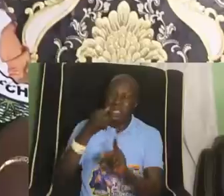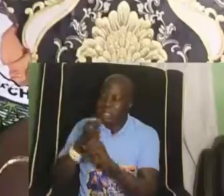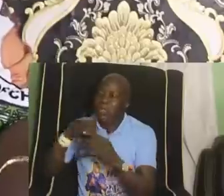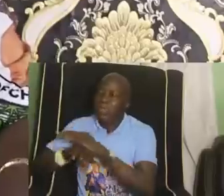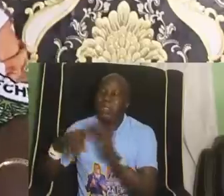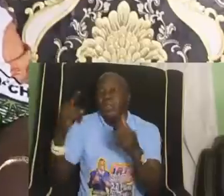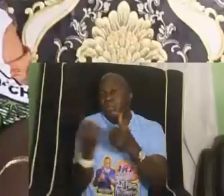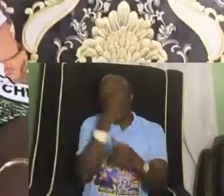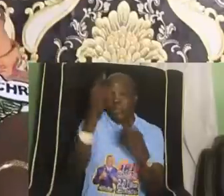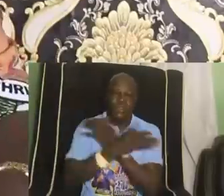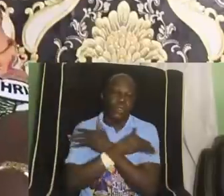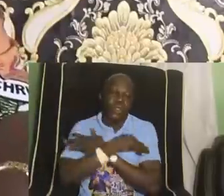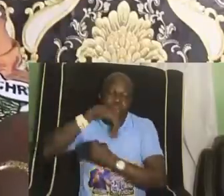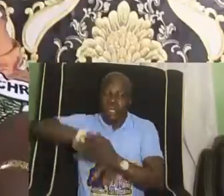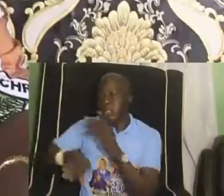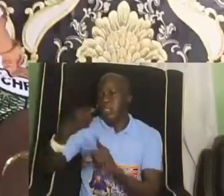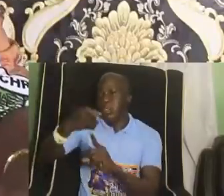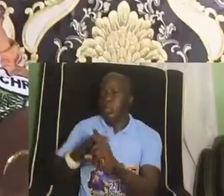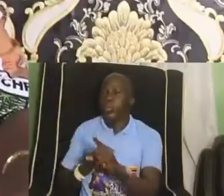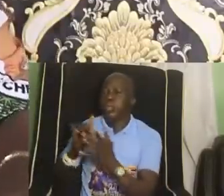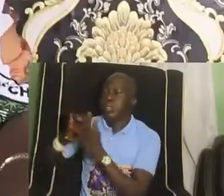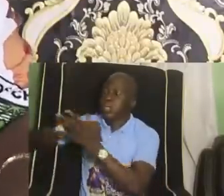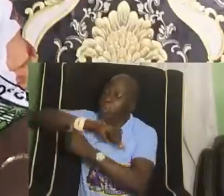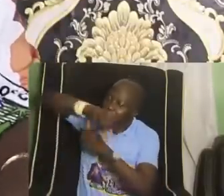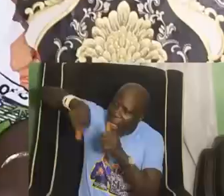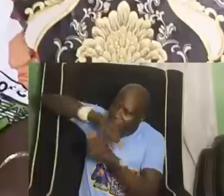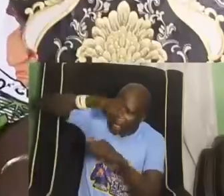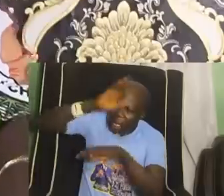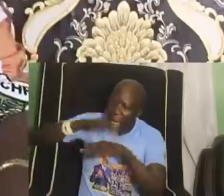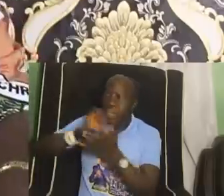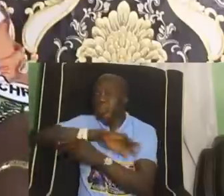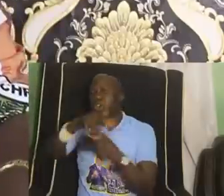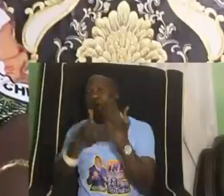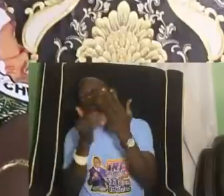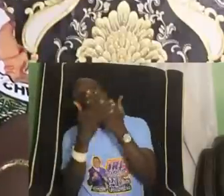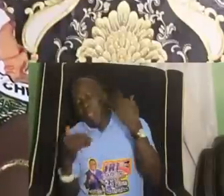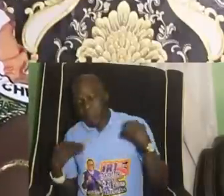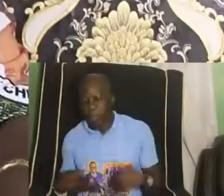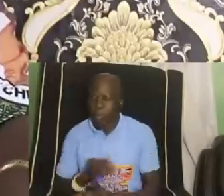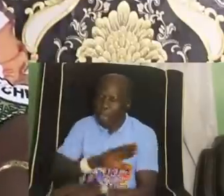Sunday, that's the first Sunday of the month. Ada ororo so ni gbogbo eniyan. We are not